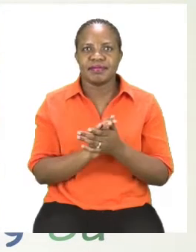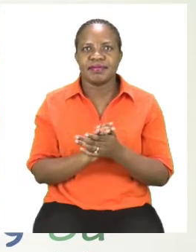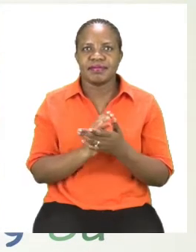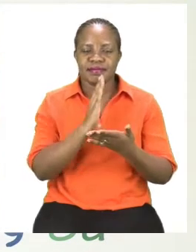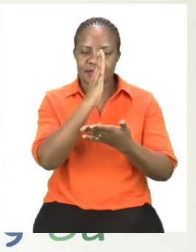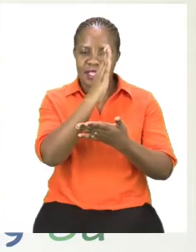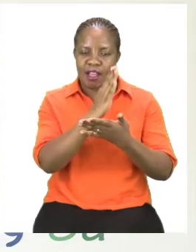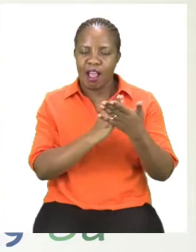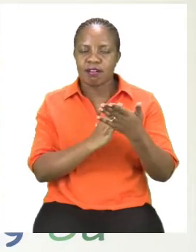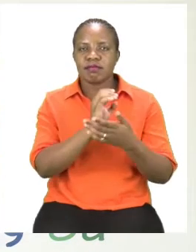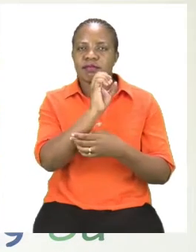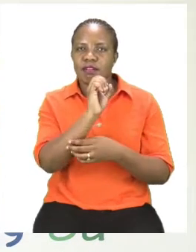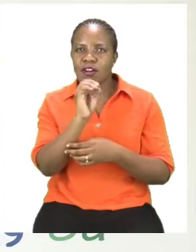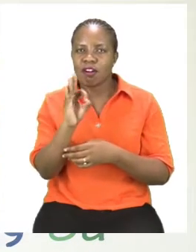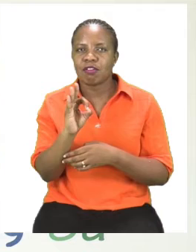half of